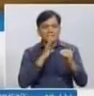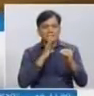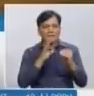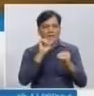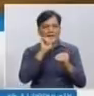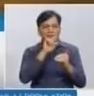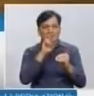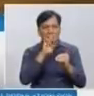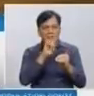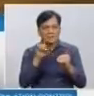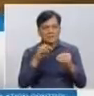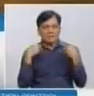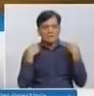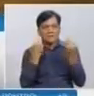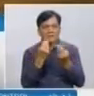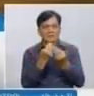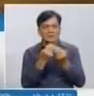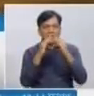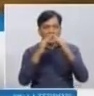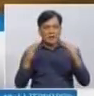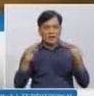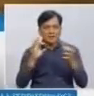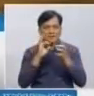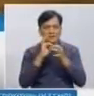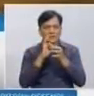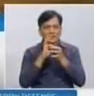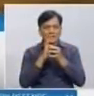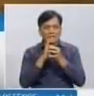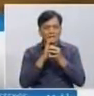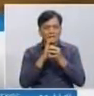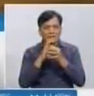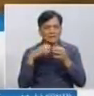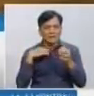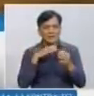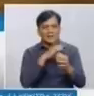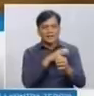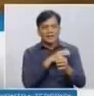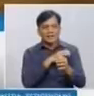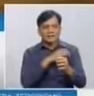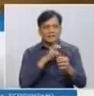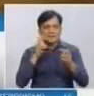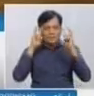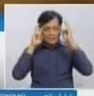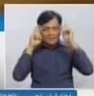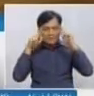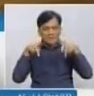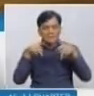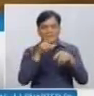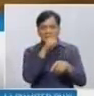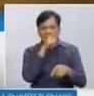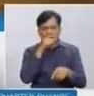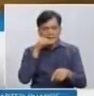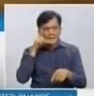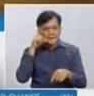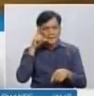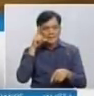Pantaleon Alvarez, and the members of the House of Representatives, Vice President Maria